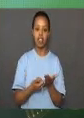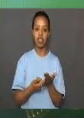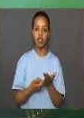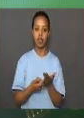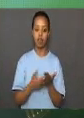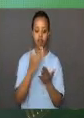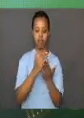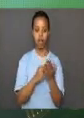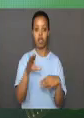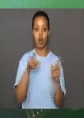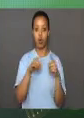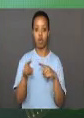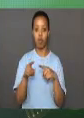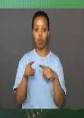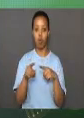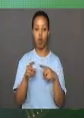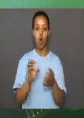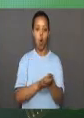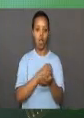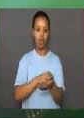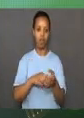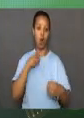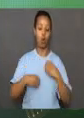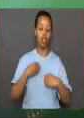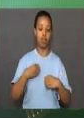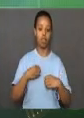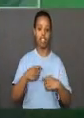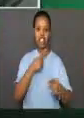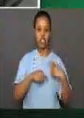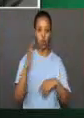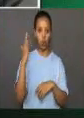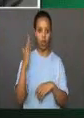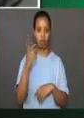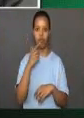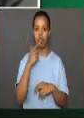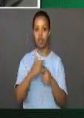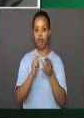an organism's genotype for a given feature.